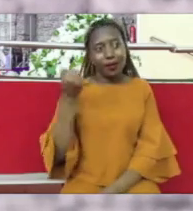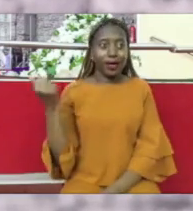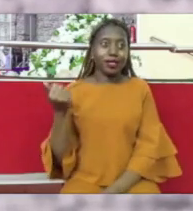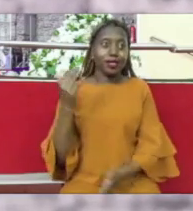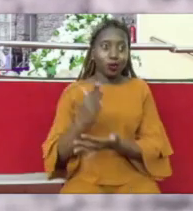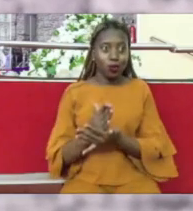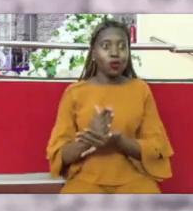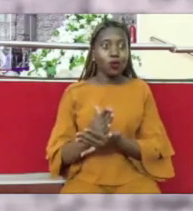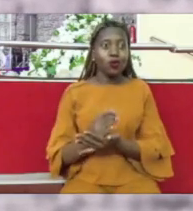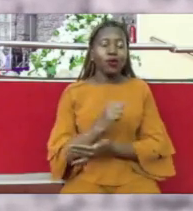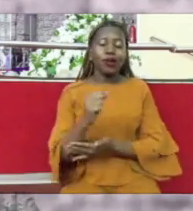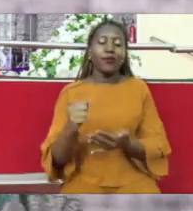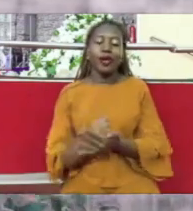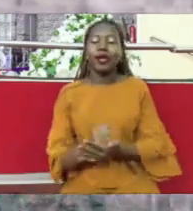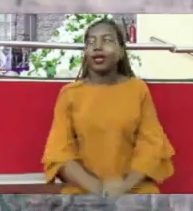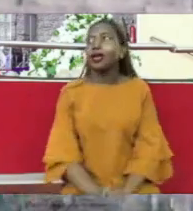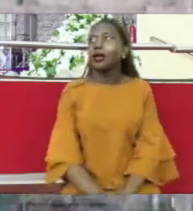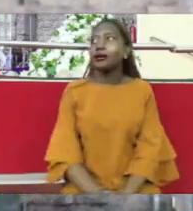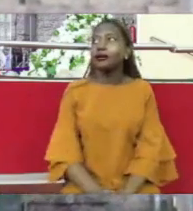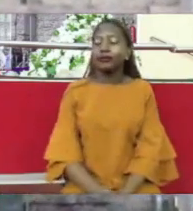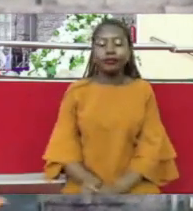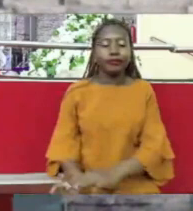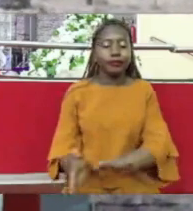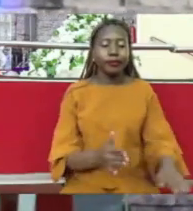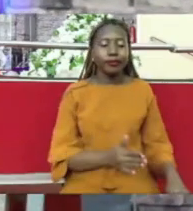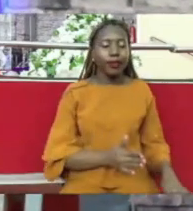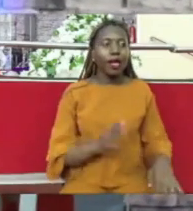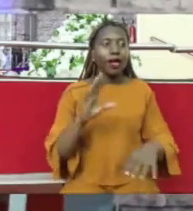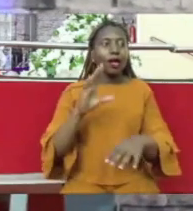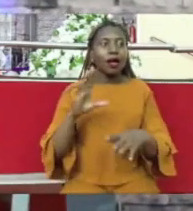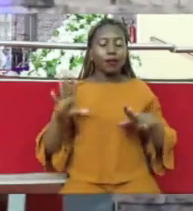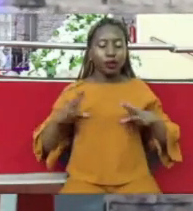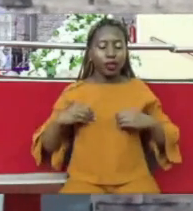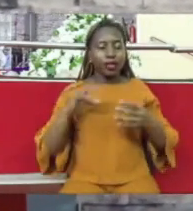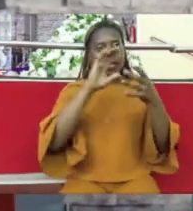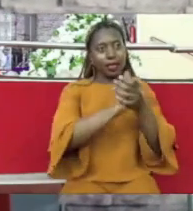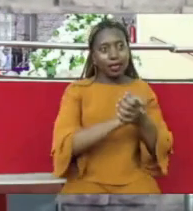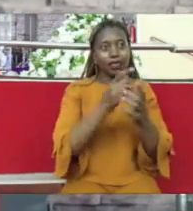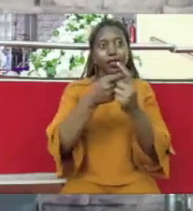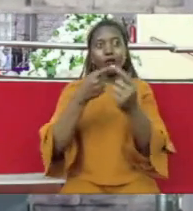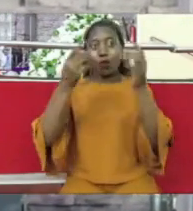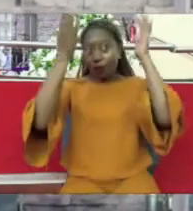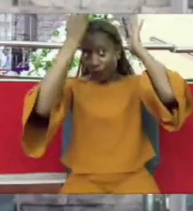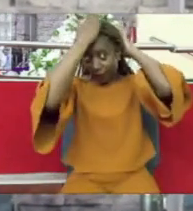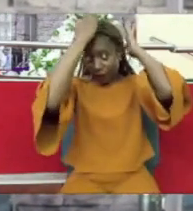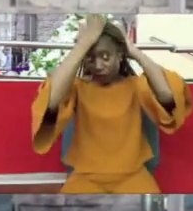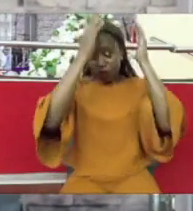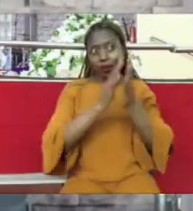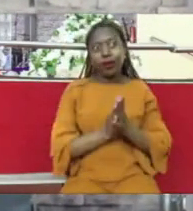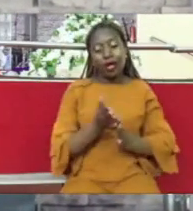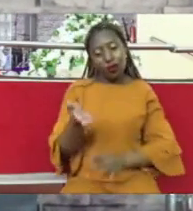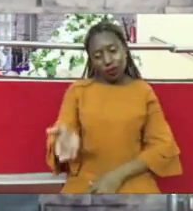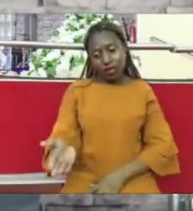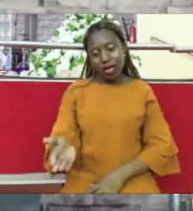Amen. Bwana asifiwe. Amen. I receive greetings from our bishop. Pokea salamu toka kwa askofu. Menituma na salamu zeni. He was here in the first service.